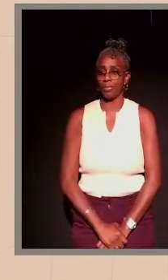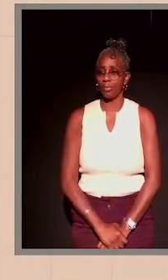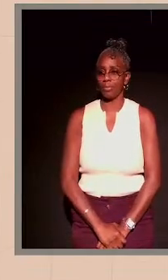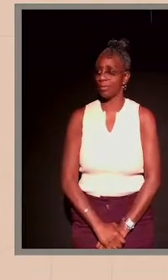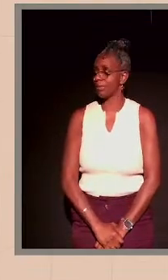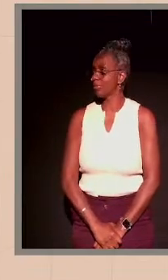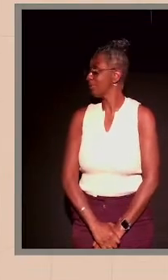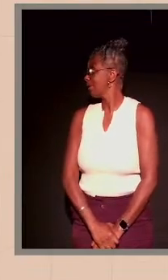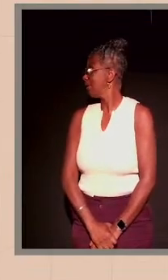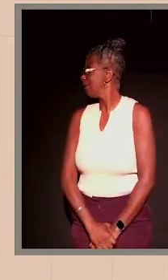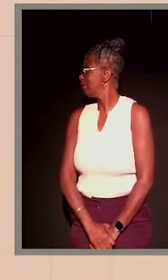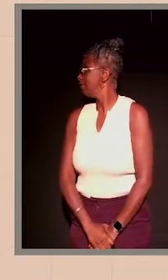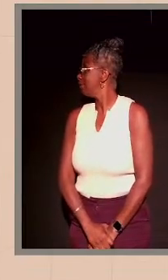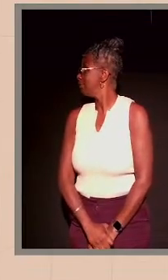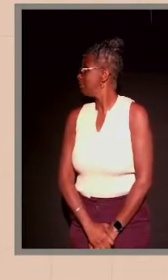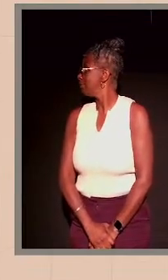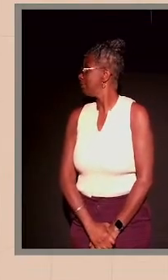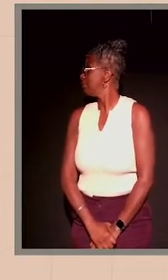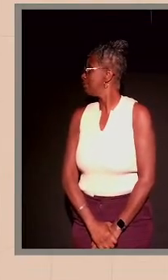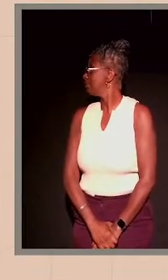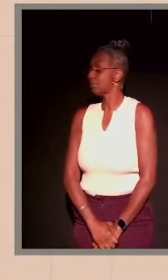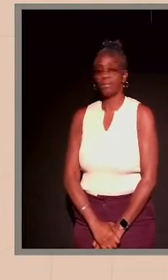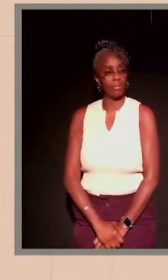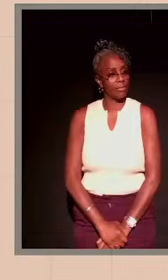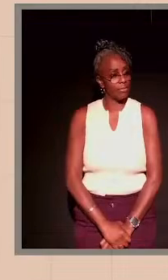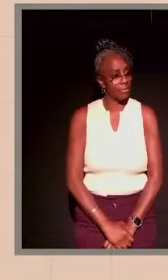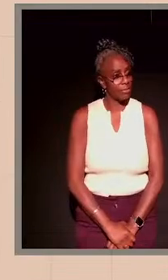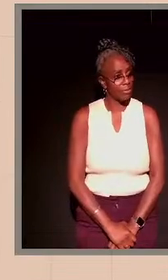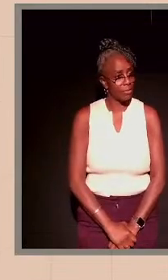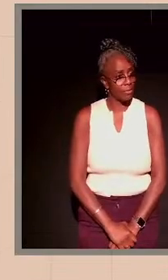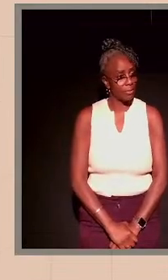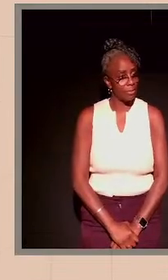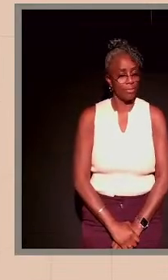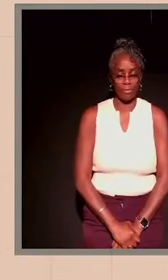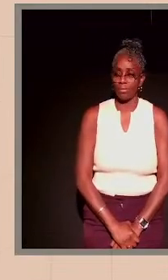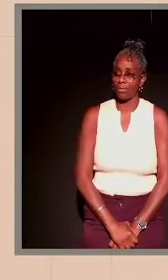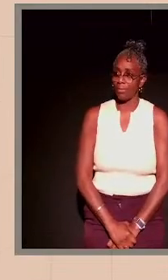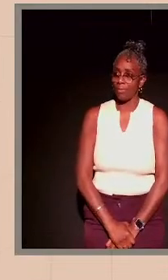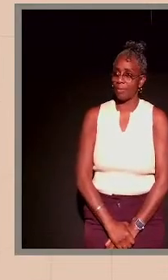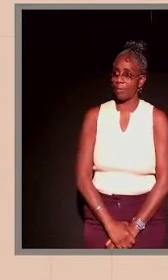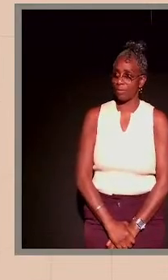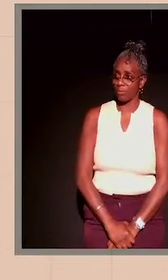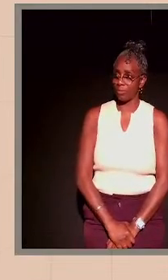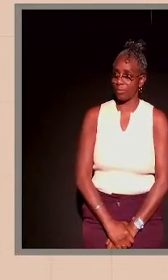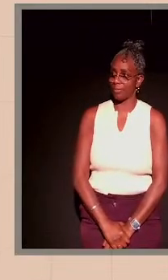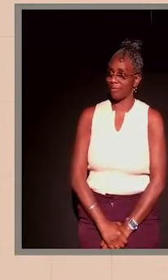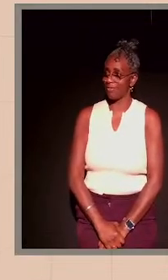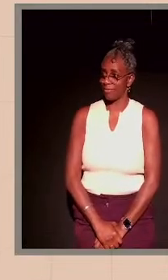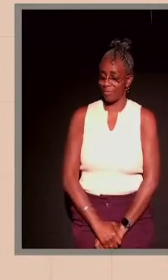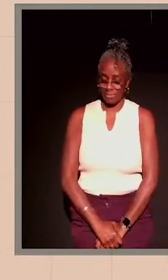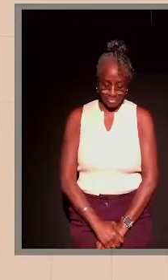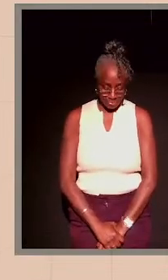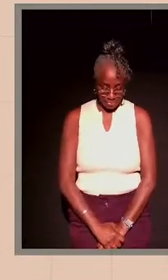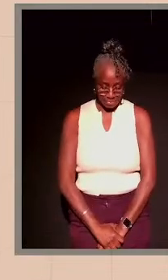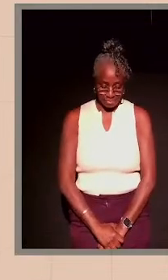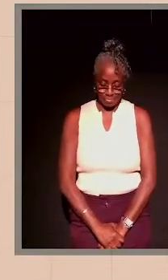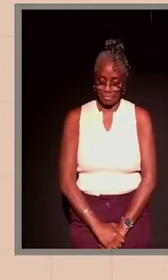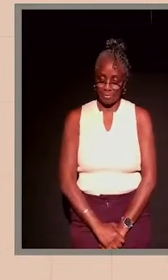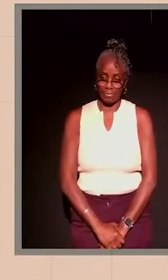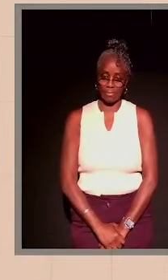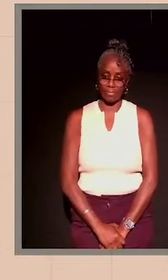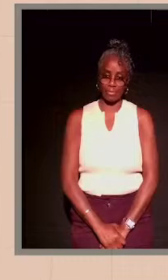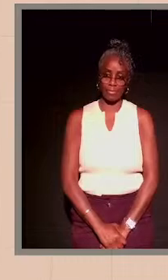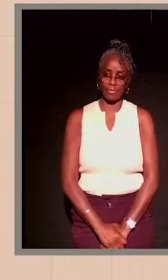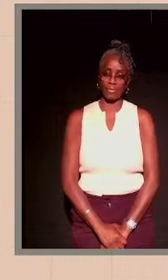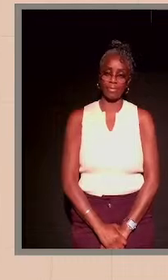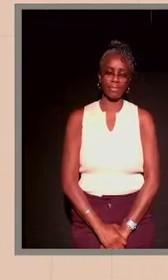Hello, my name is Todd Lacks, and today I will be demonstrating a MkII-based